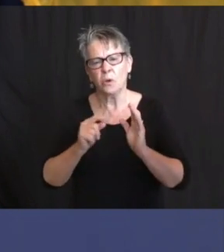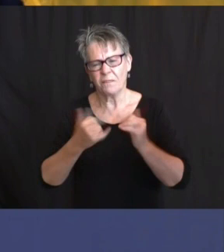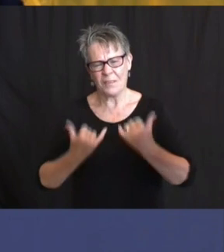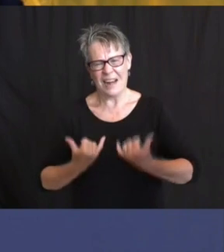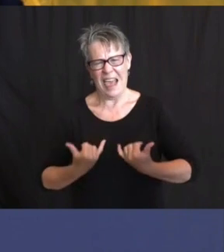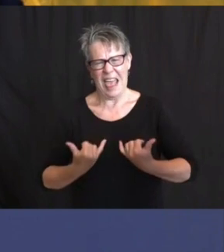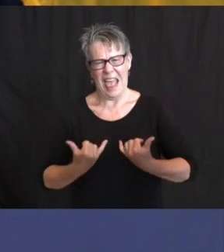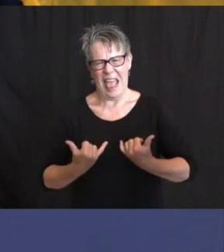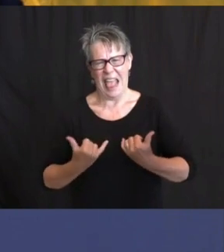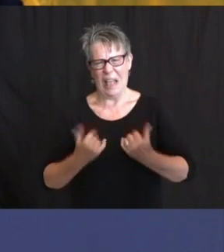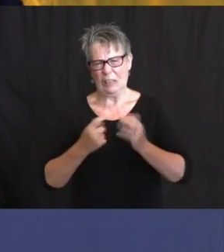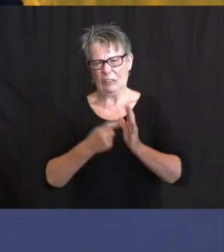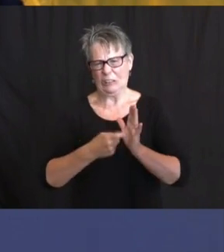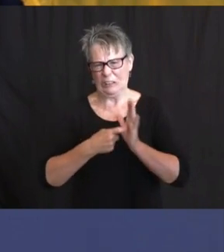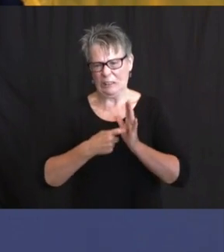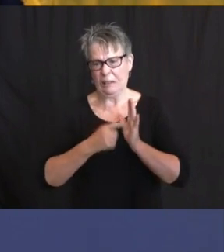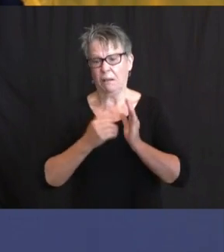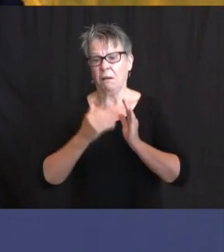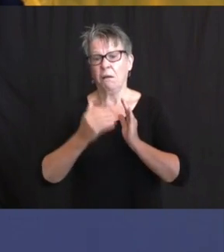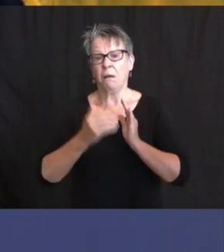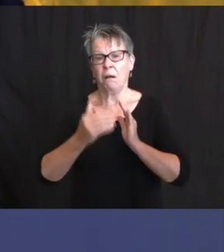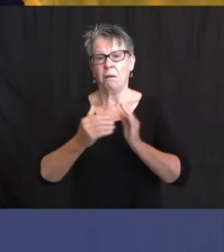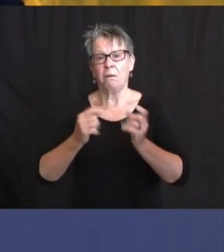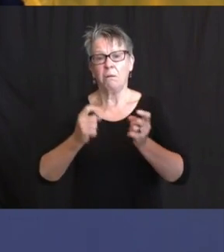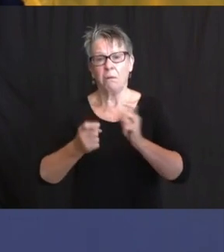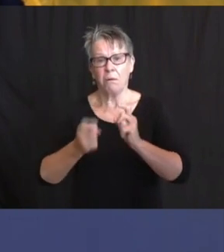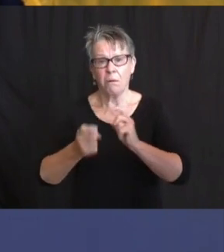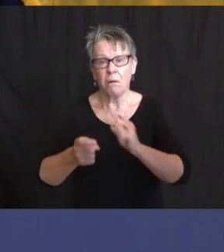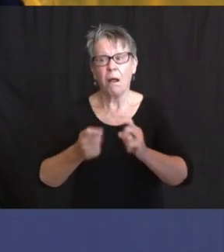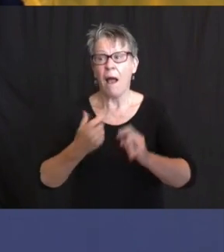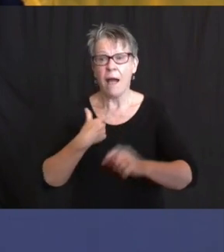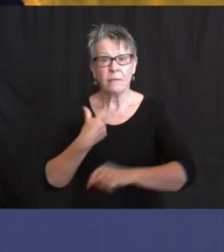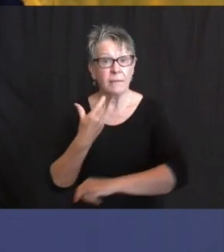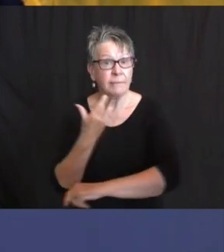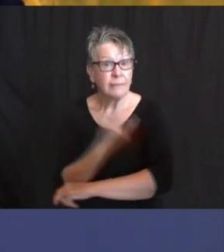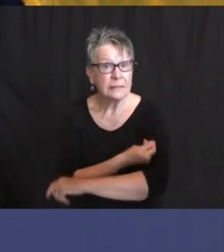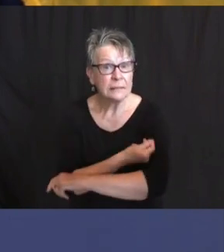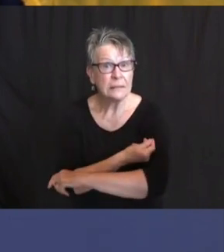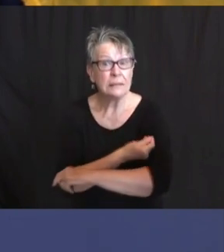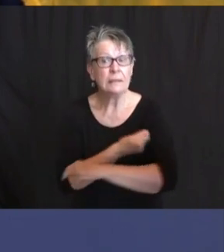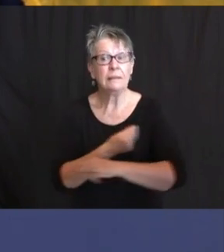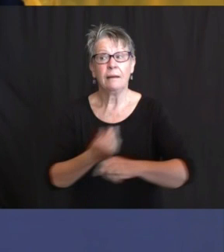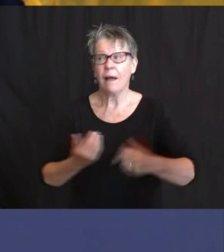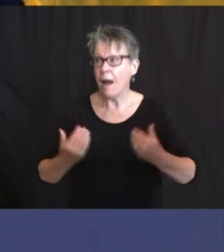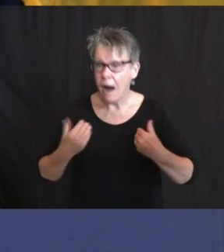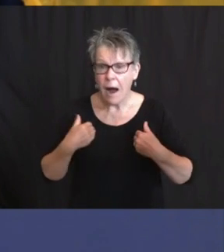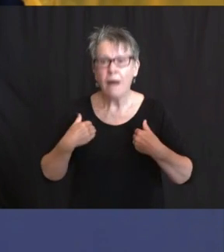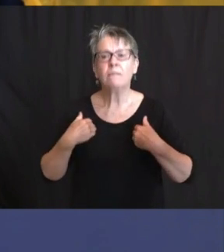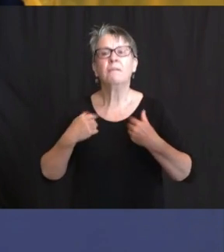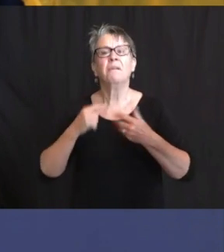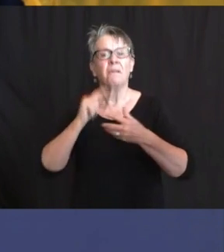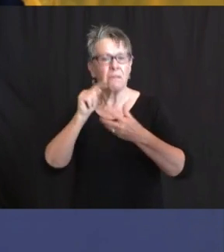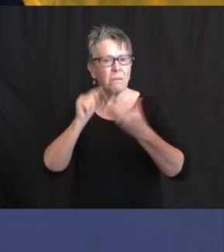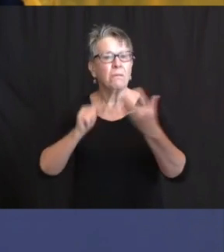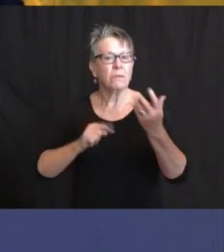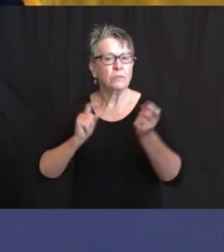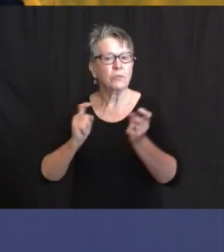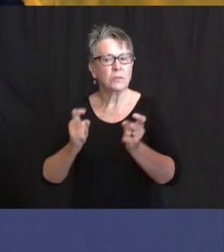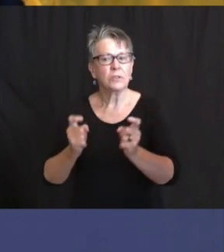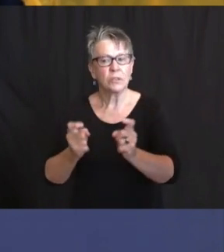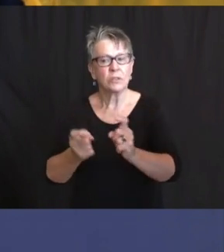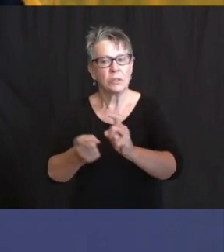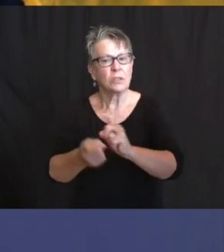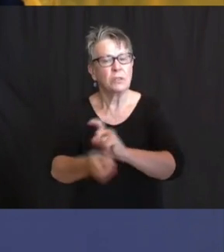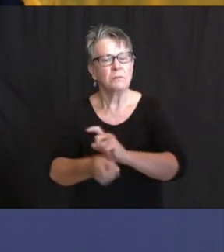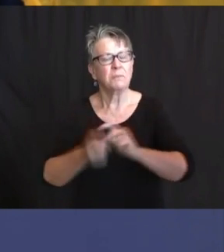a vaccine. I would view this, God willing, as a bridge period, as opposed to a forever and always. My